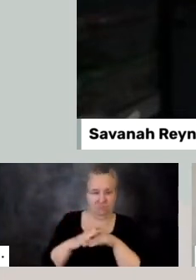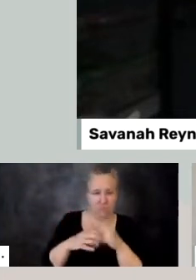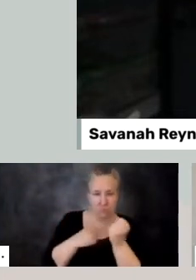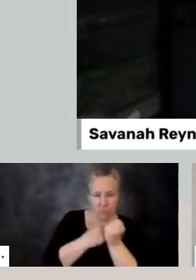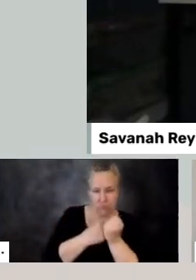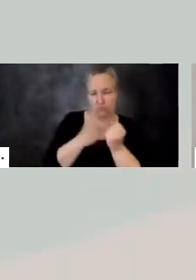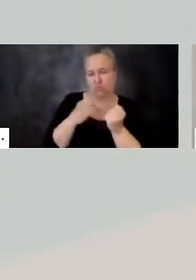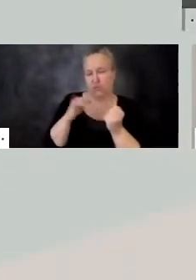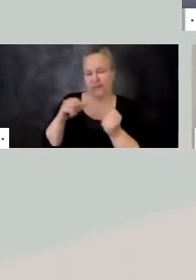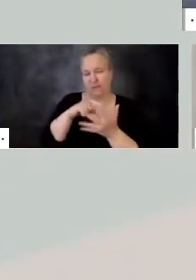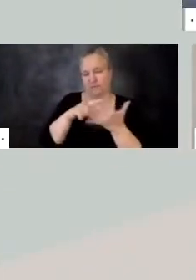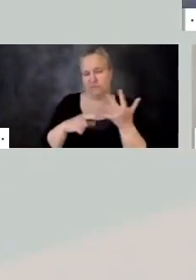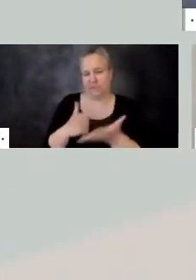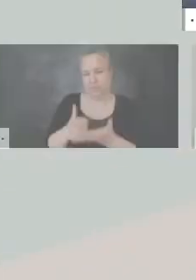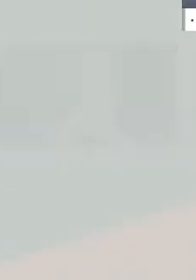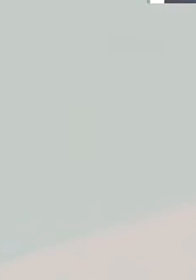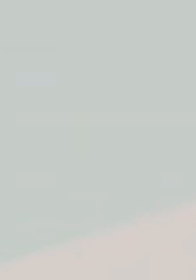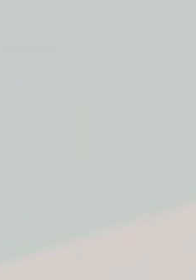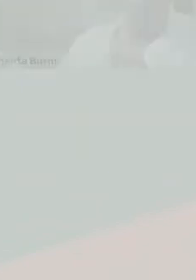that kind of helped me.